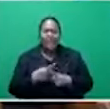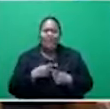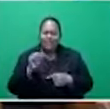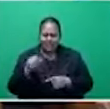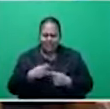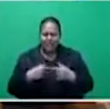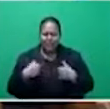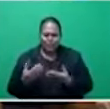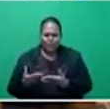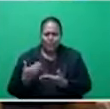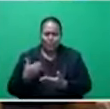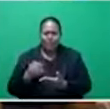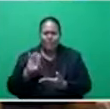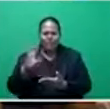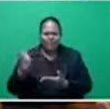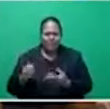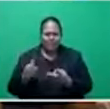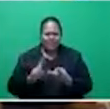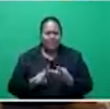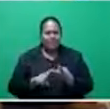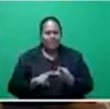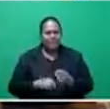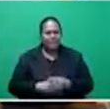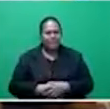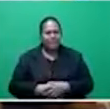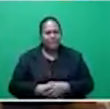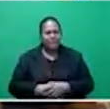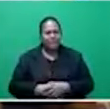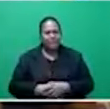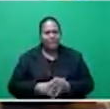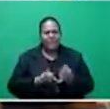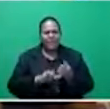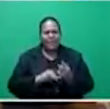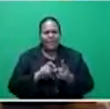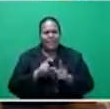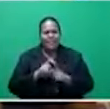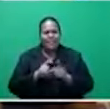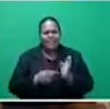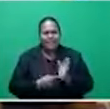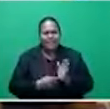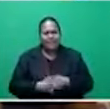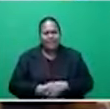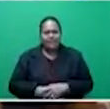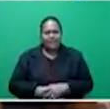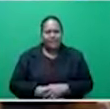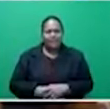ECAL. We've removed the STT. I think he wants to bring it back, STT. He wants to bring